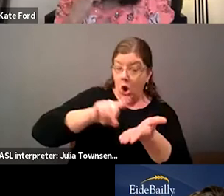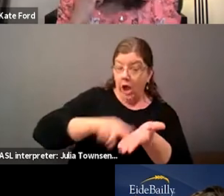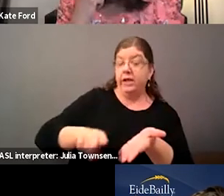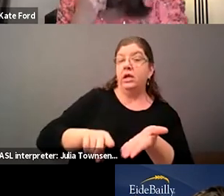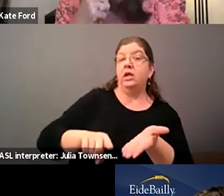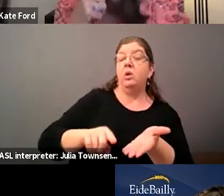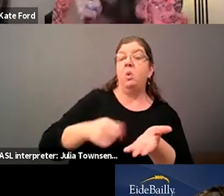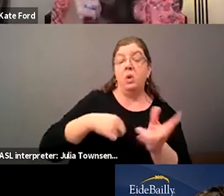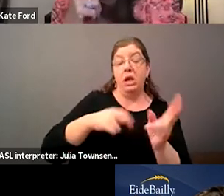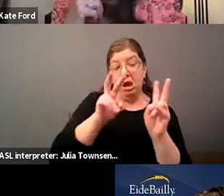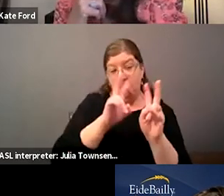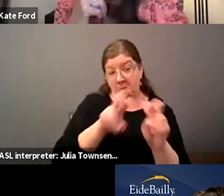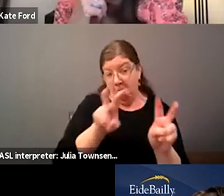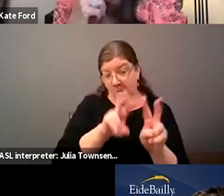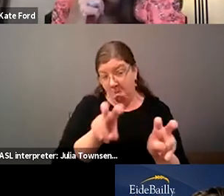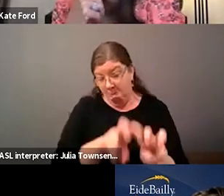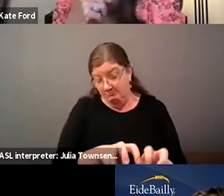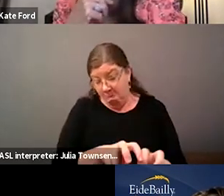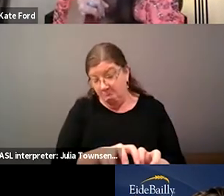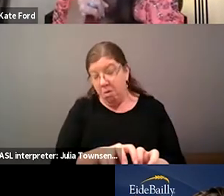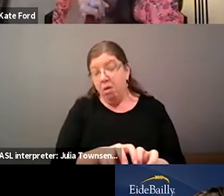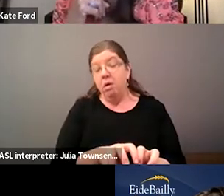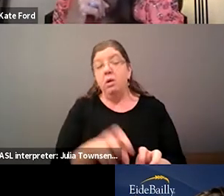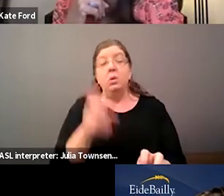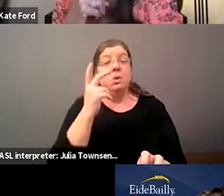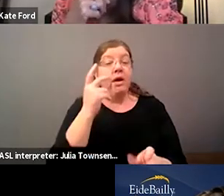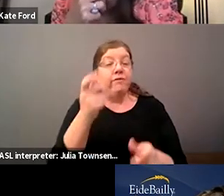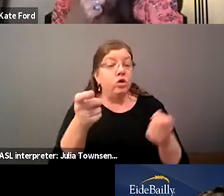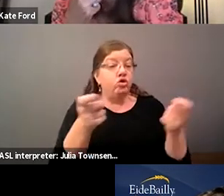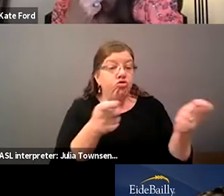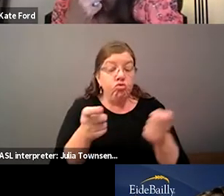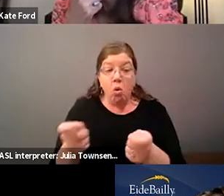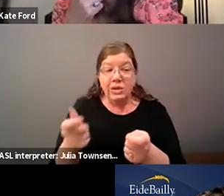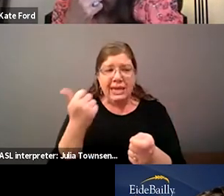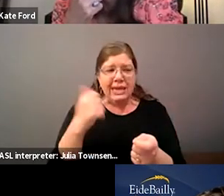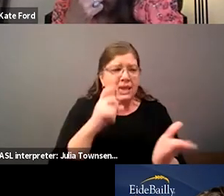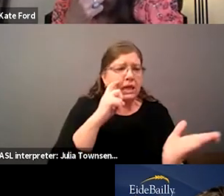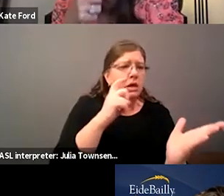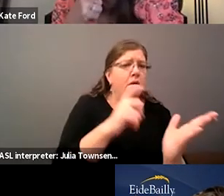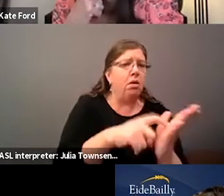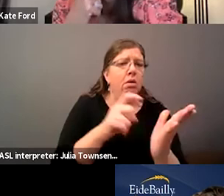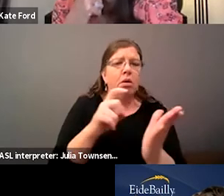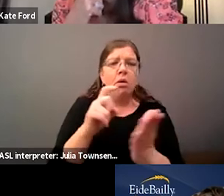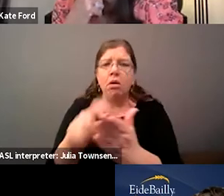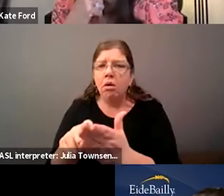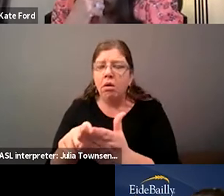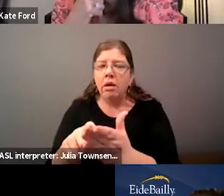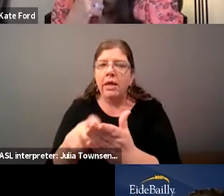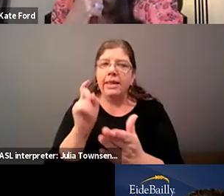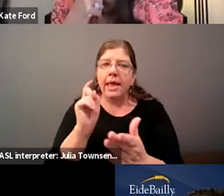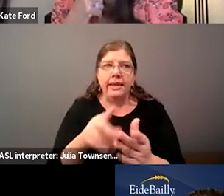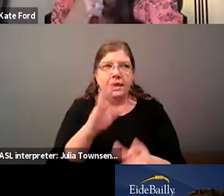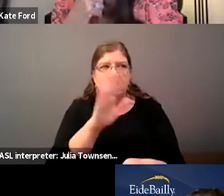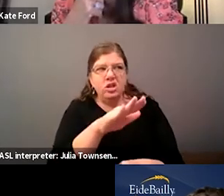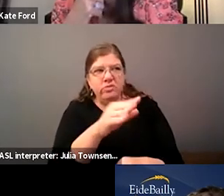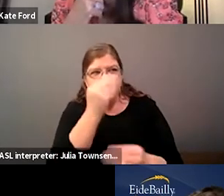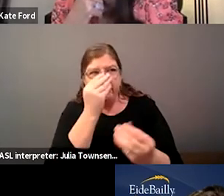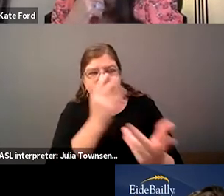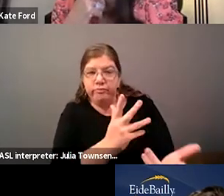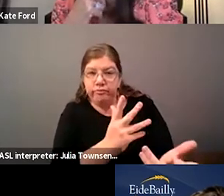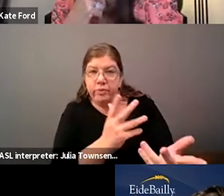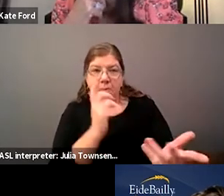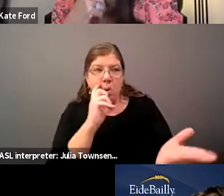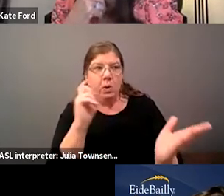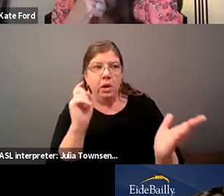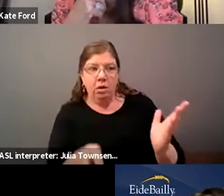an assessment of controls and if anything comes to our attention that warrants communication to you because we've